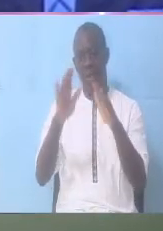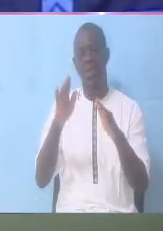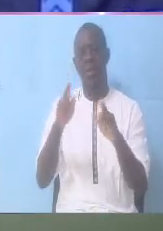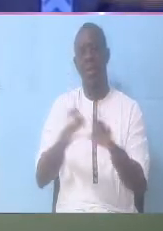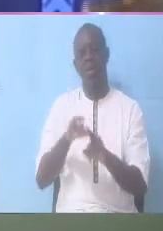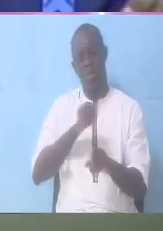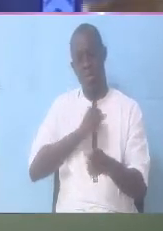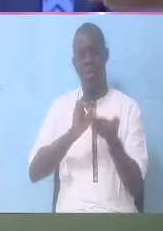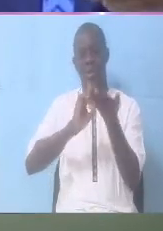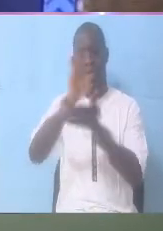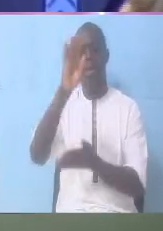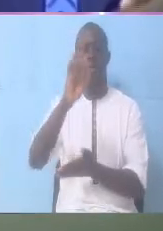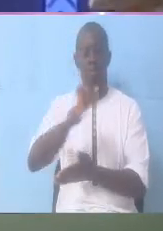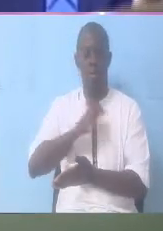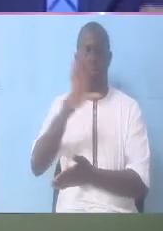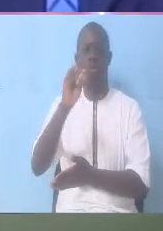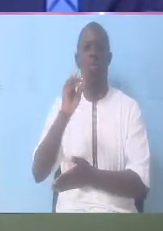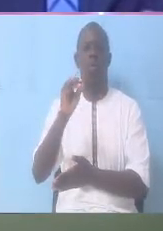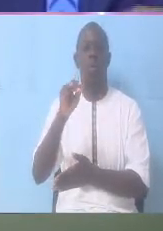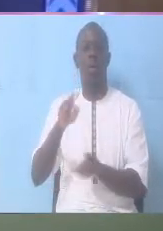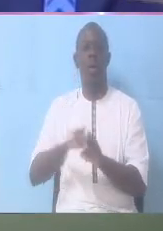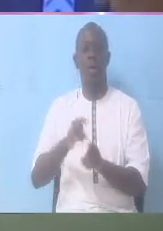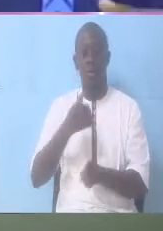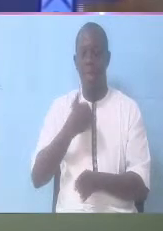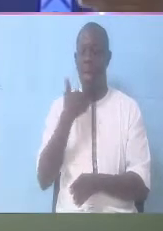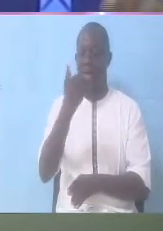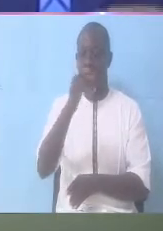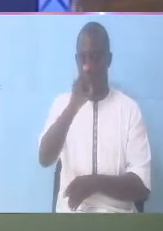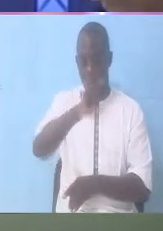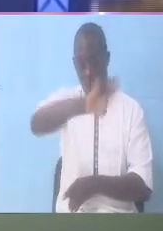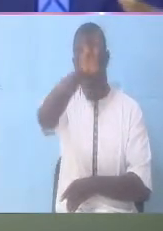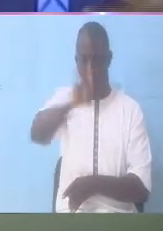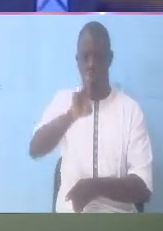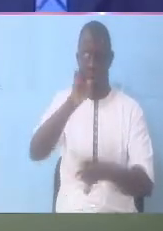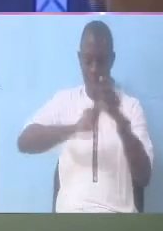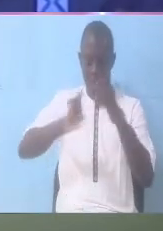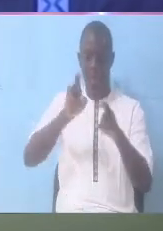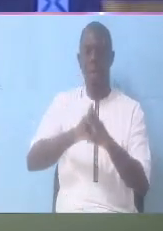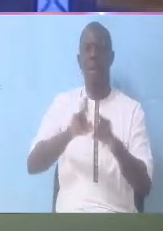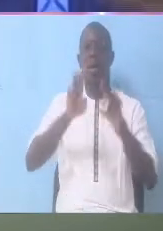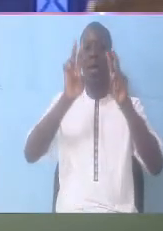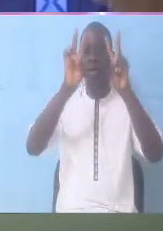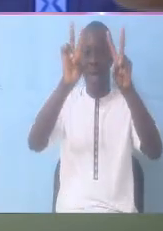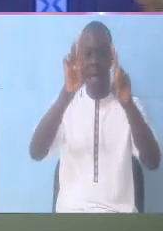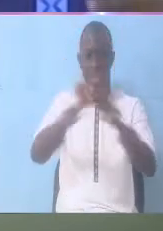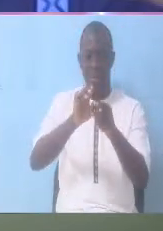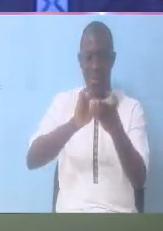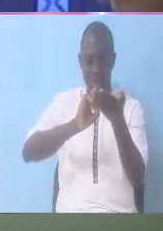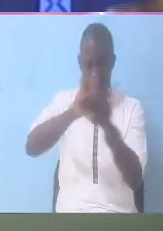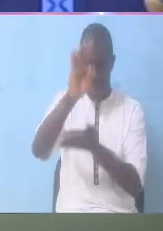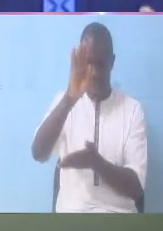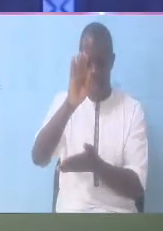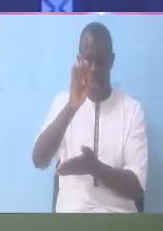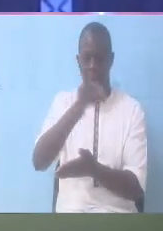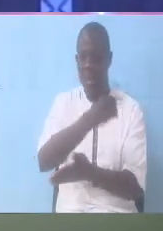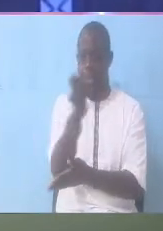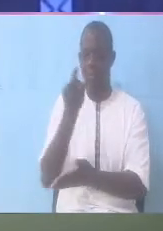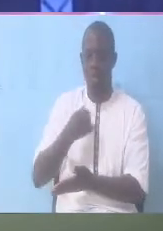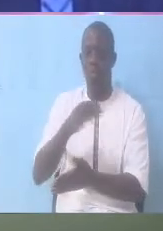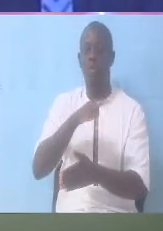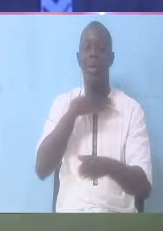Okay, and I'll ask you the question again. Yaya Jammeh ordered the execution of these West African